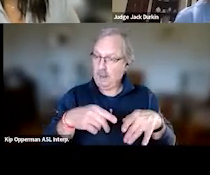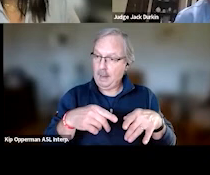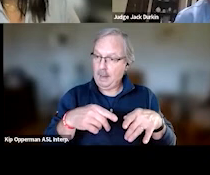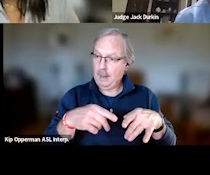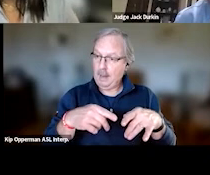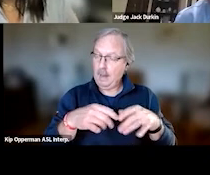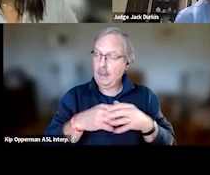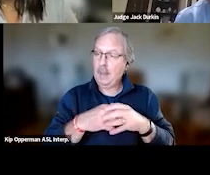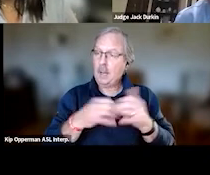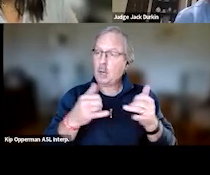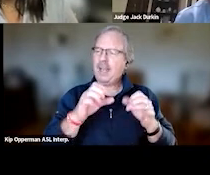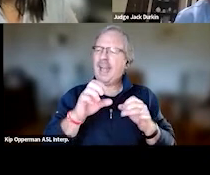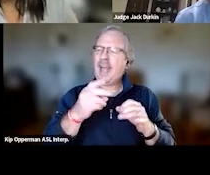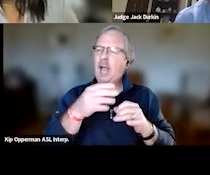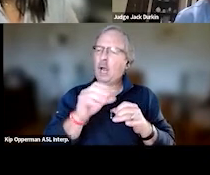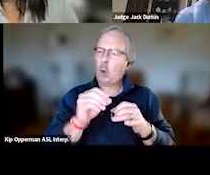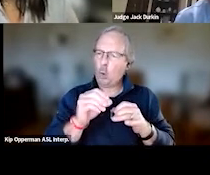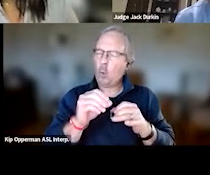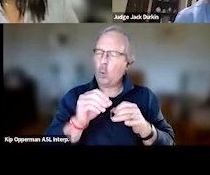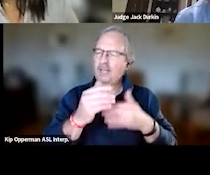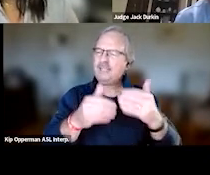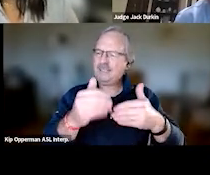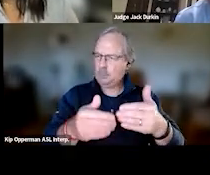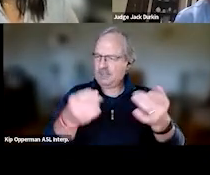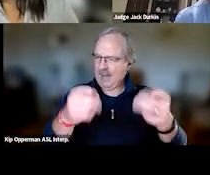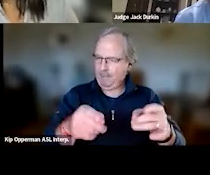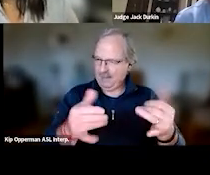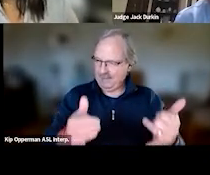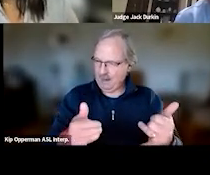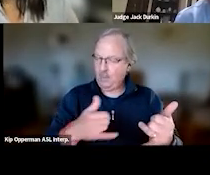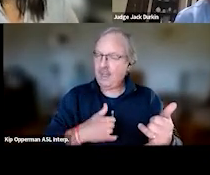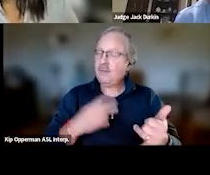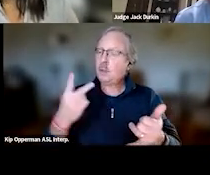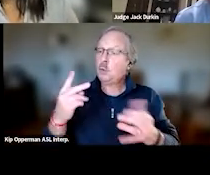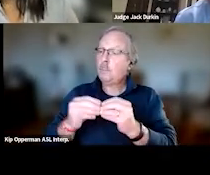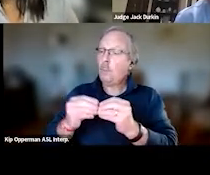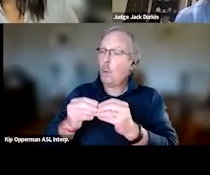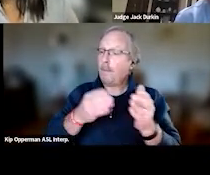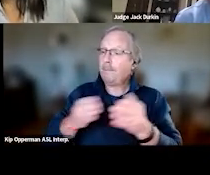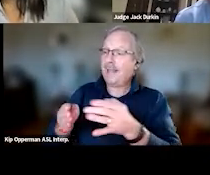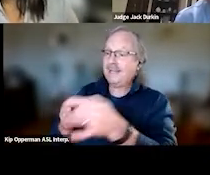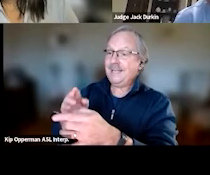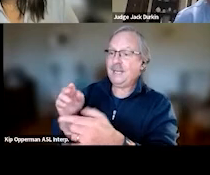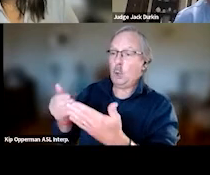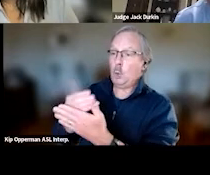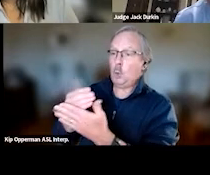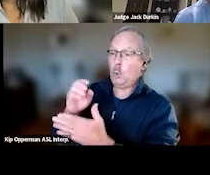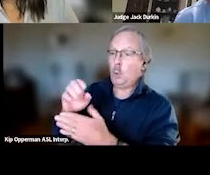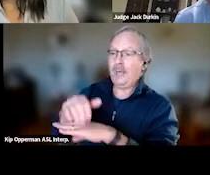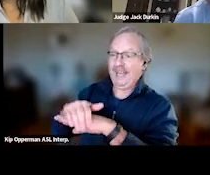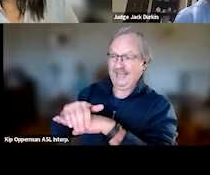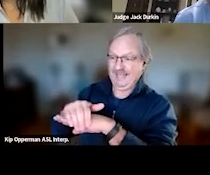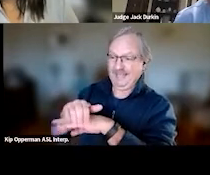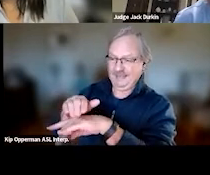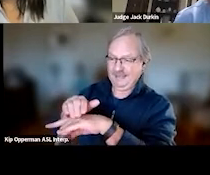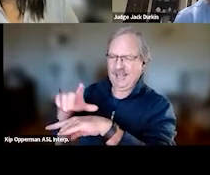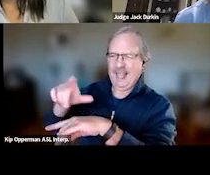the current ECHO series that are going on. We have two more planned in New England for 2020, late this year,